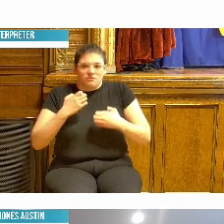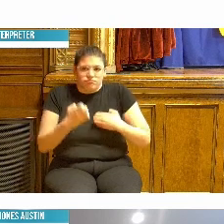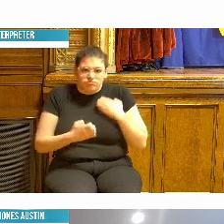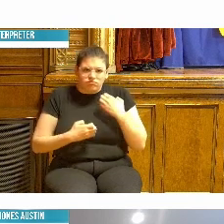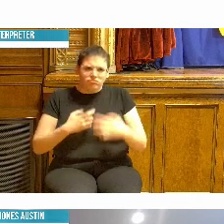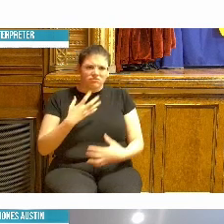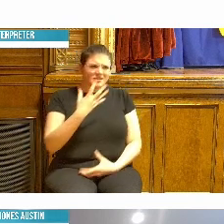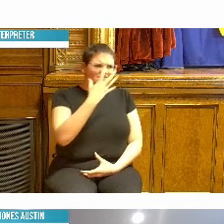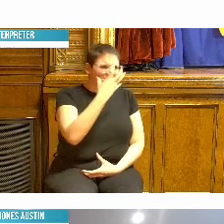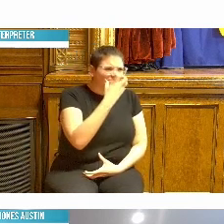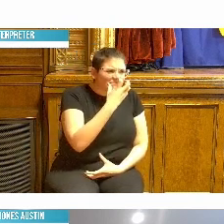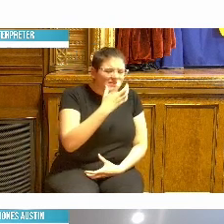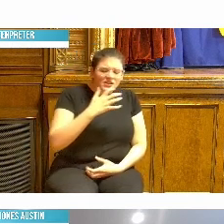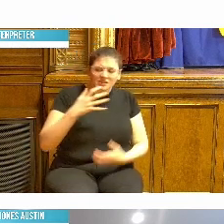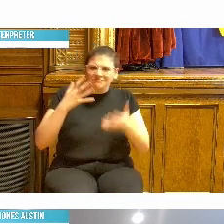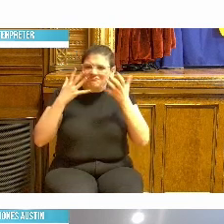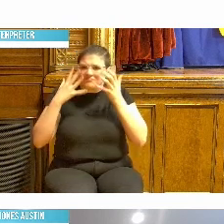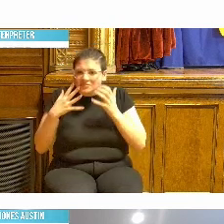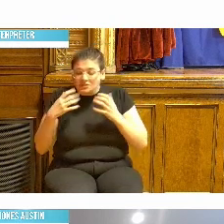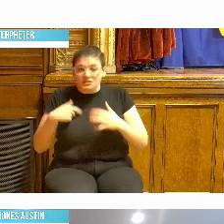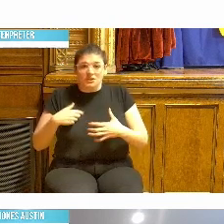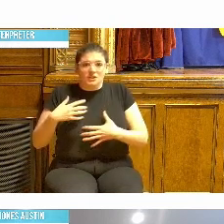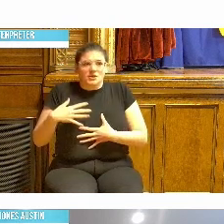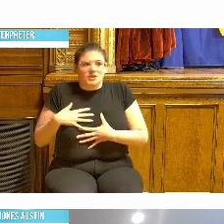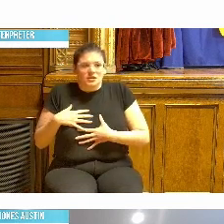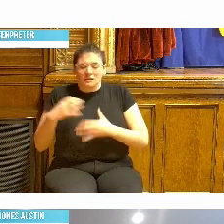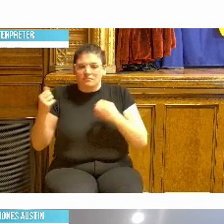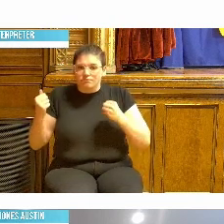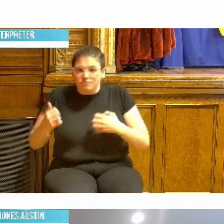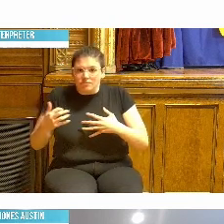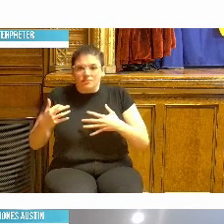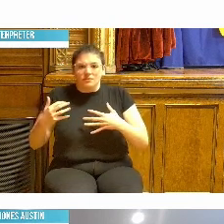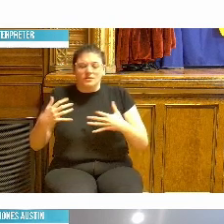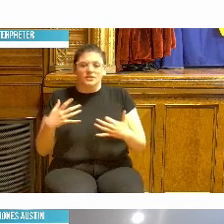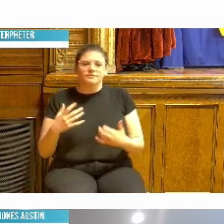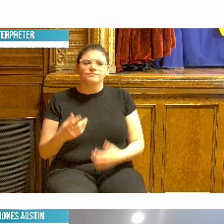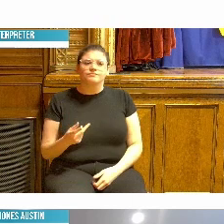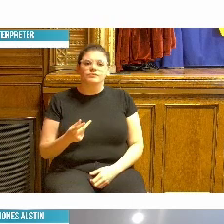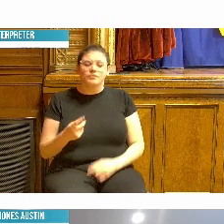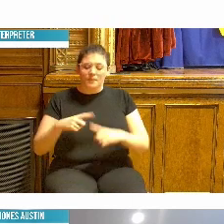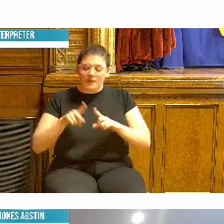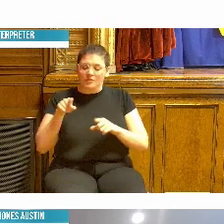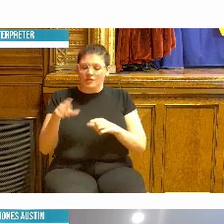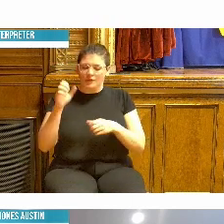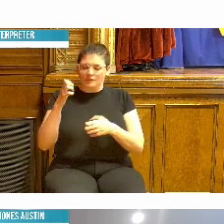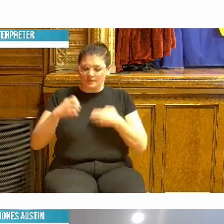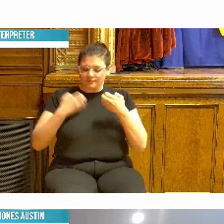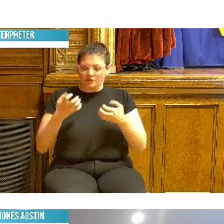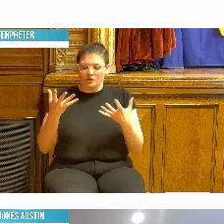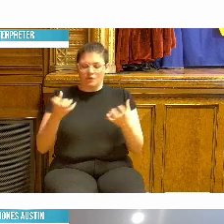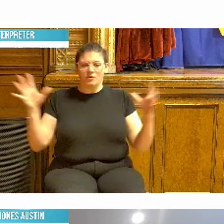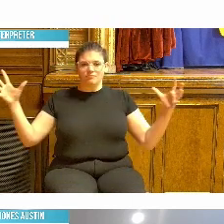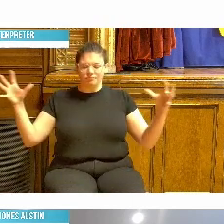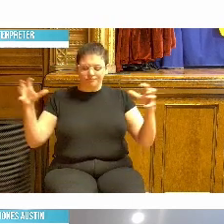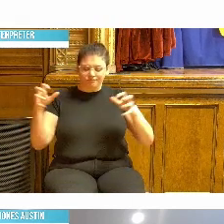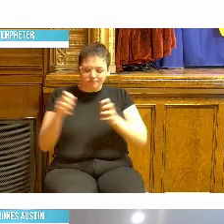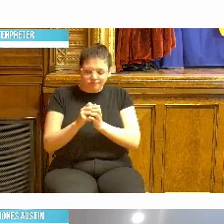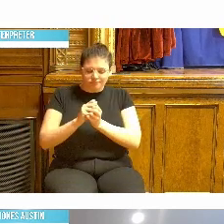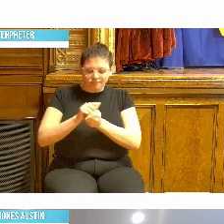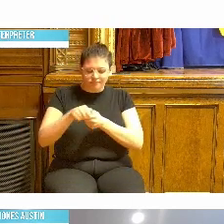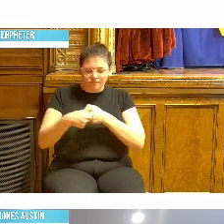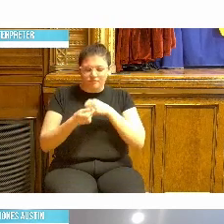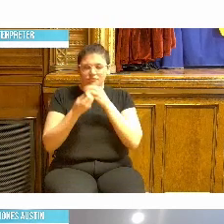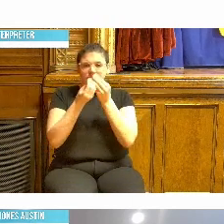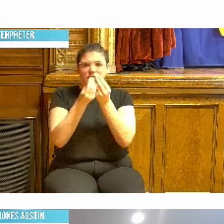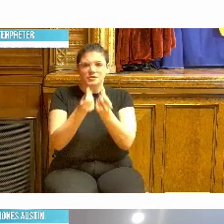those are valid. But we want to channel those emotions into actionable solutions. We ask that there be no